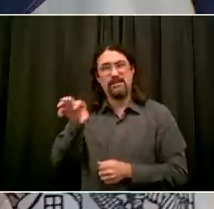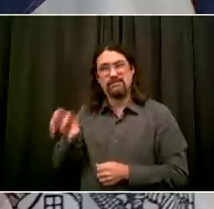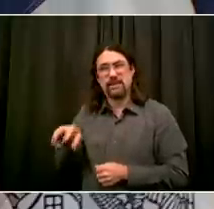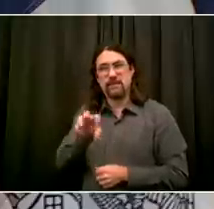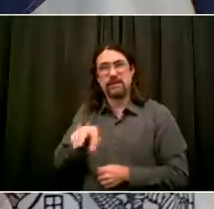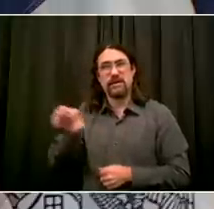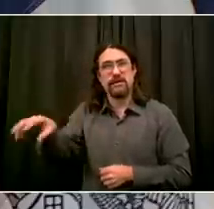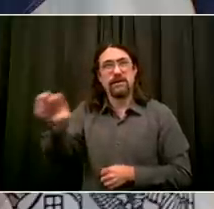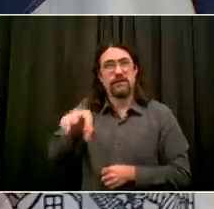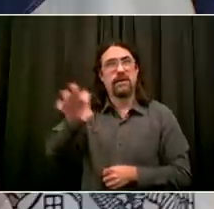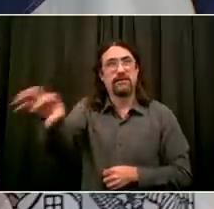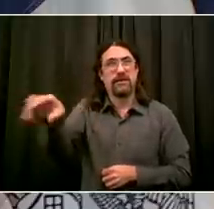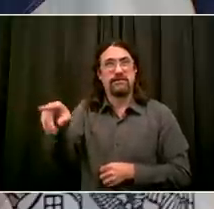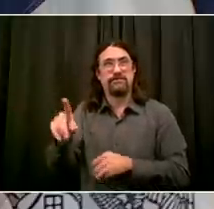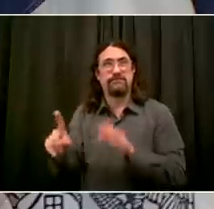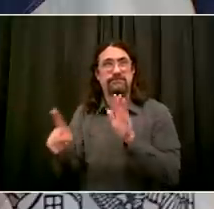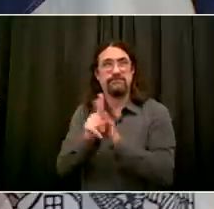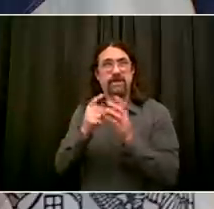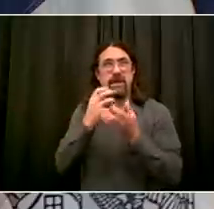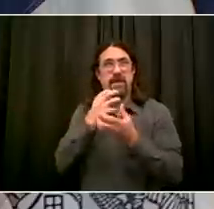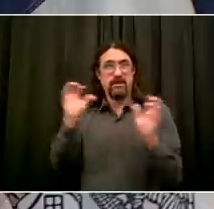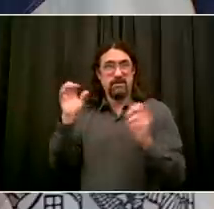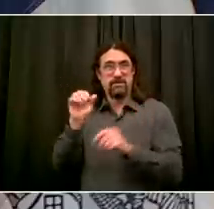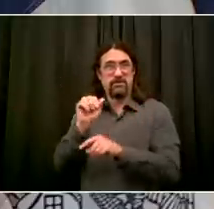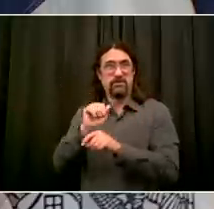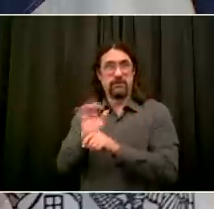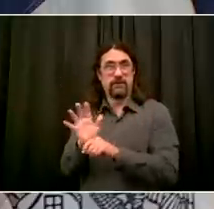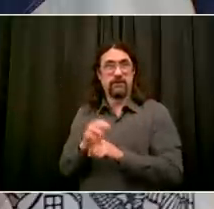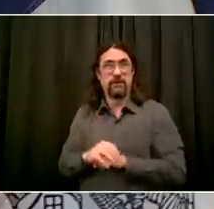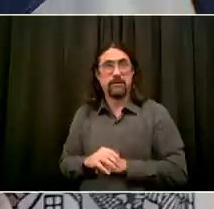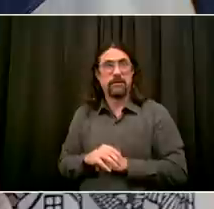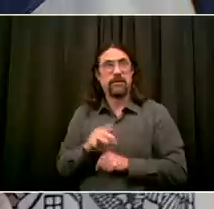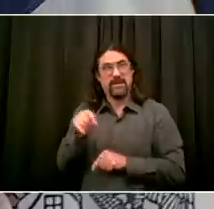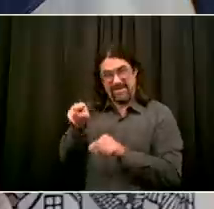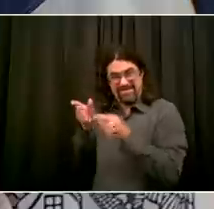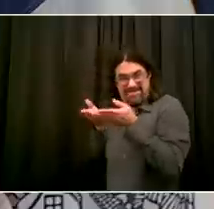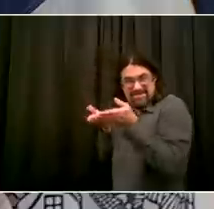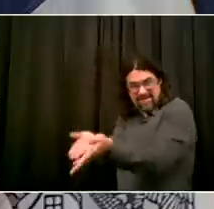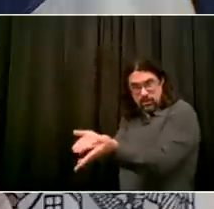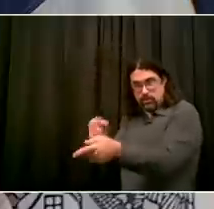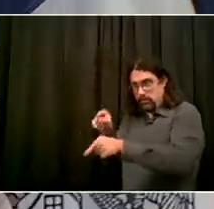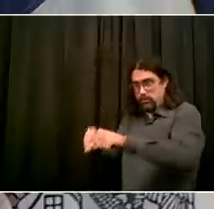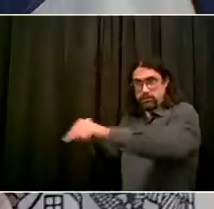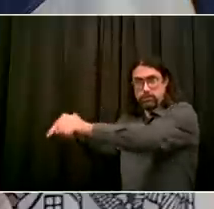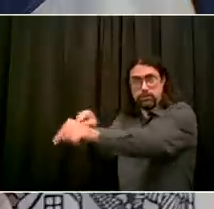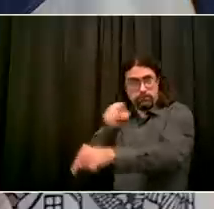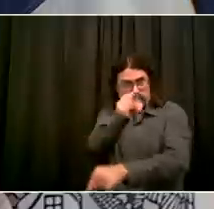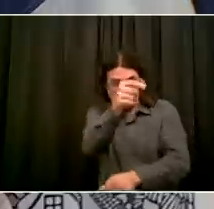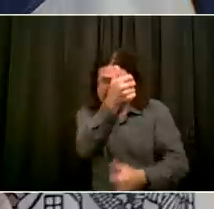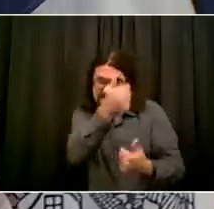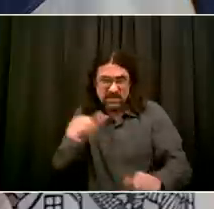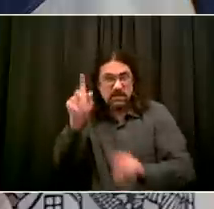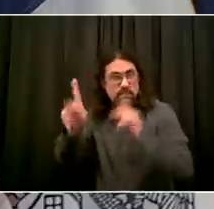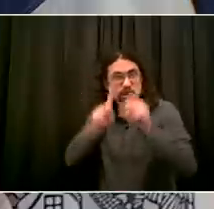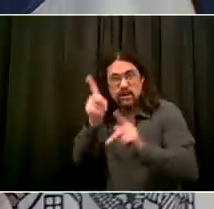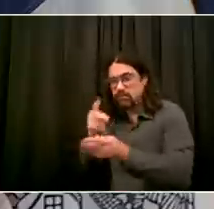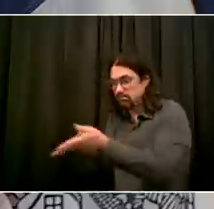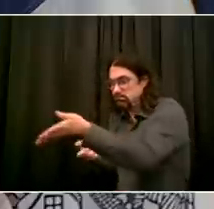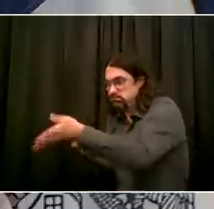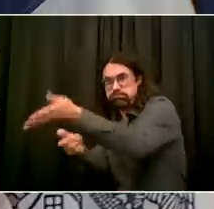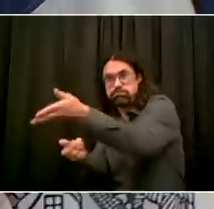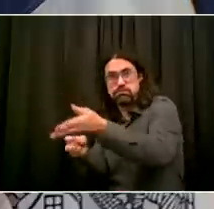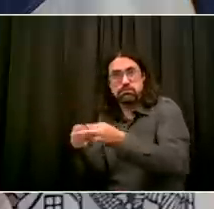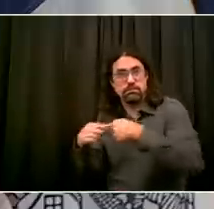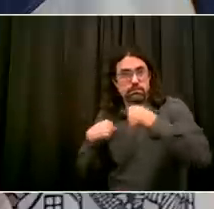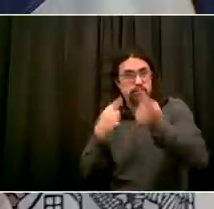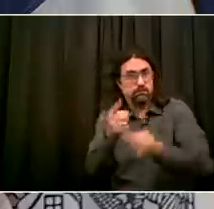range of summons activity and enforcement activity, whether it is yeshivas that were shut down, stores that were shut